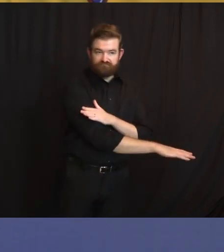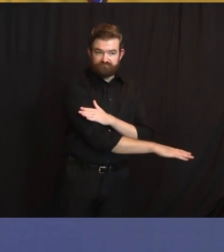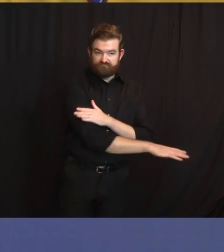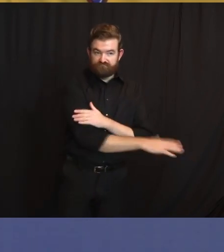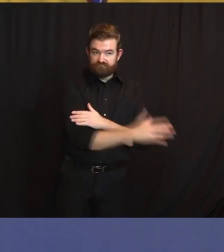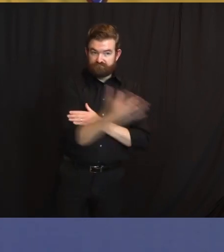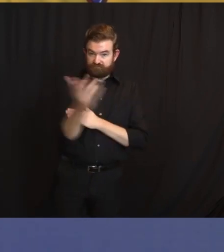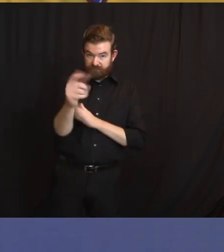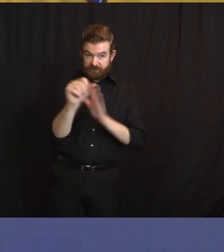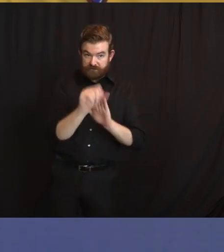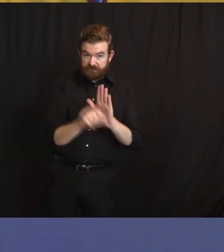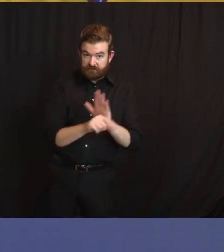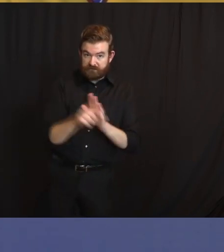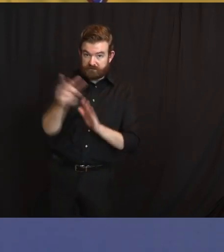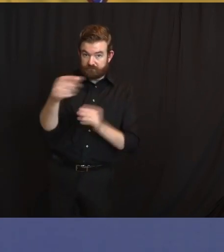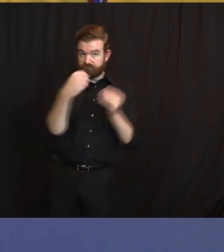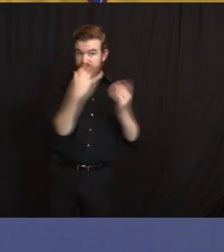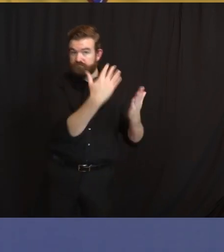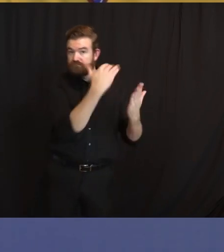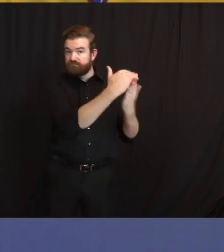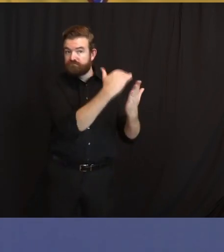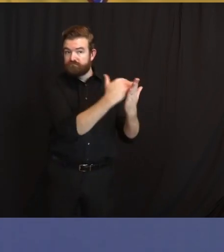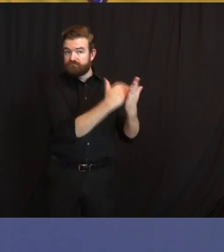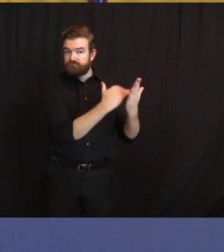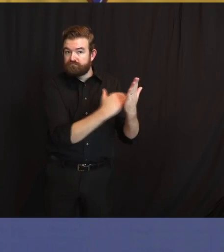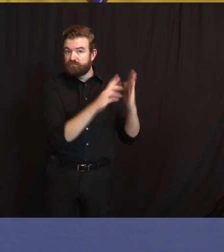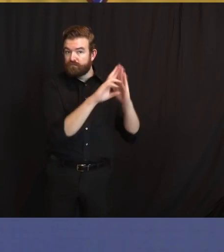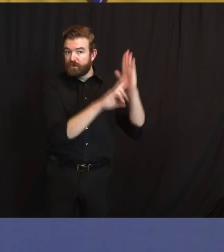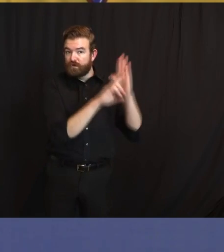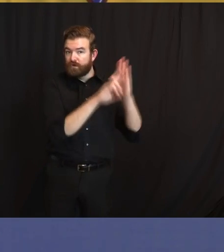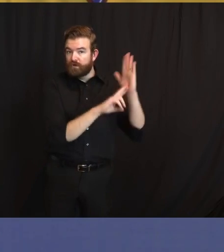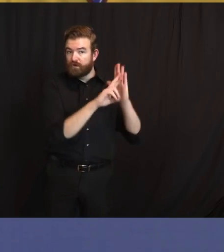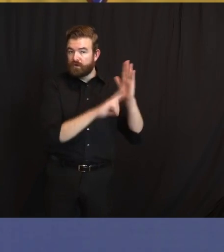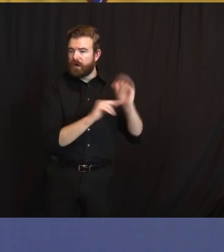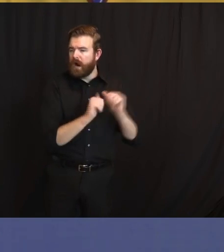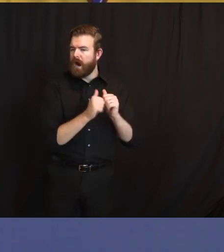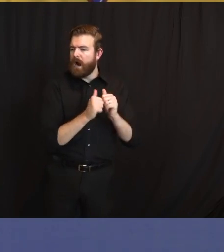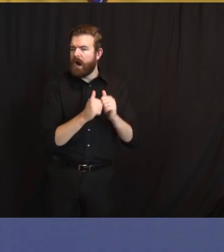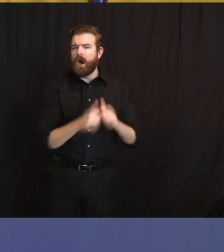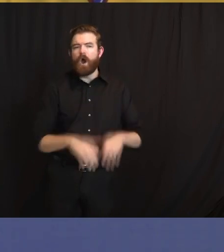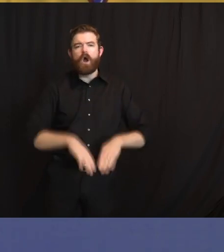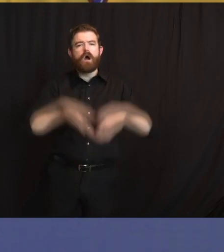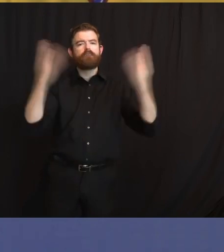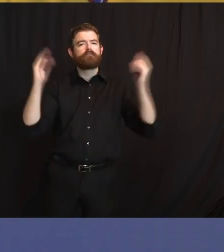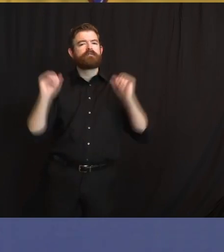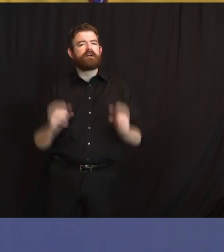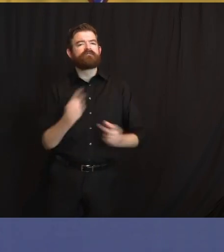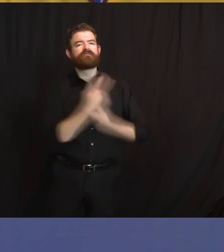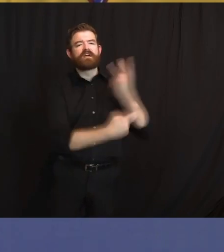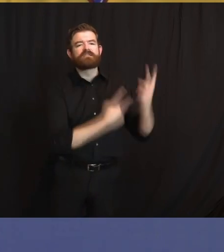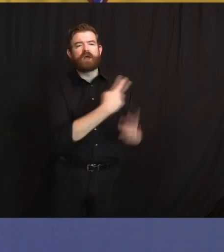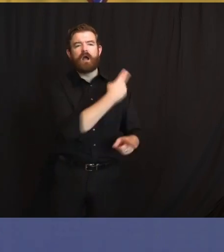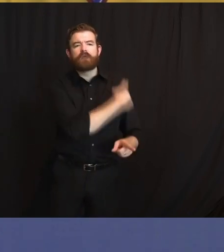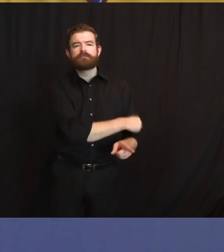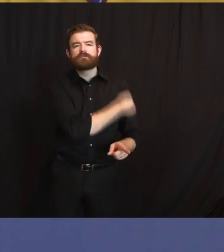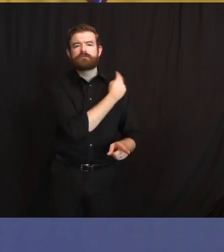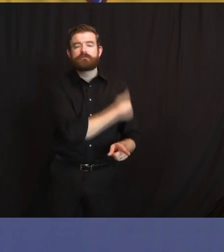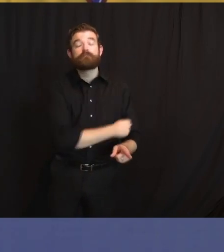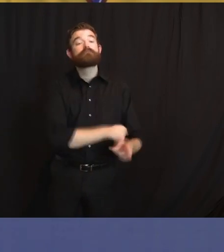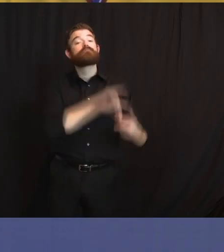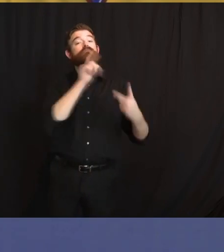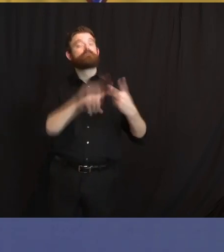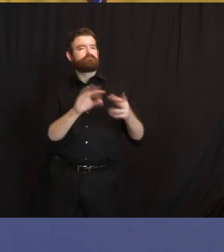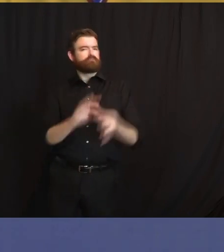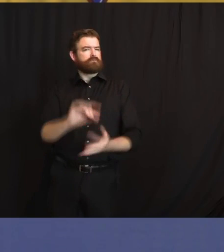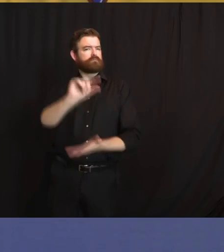how visits should resume. Governor, with the caution on graduations that you just gave, are you considering backing off the